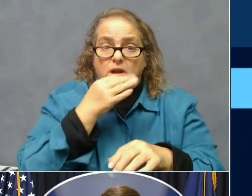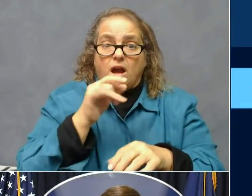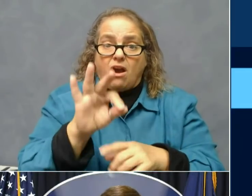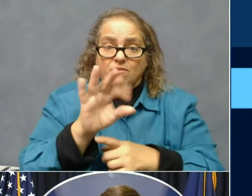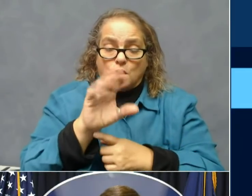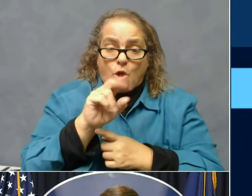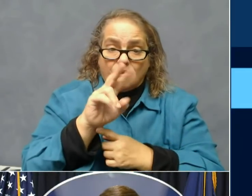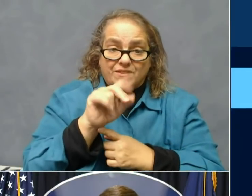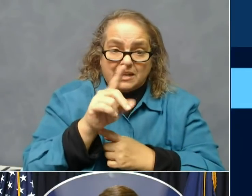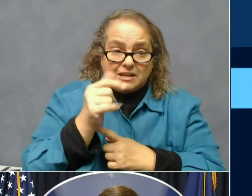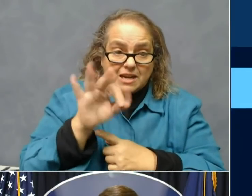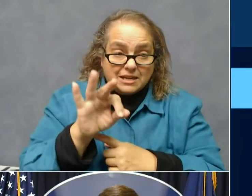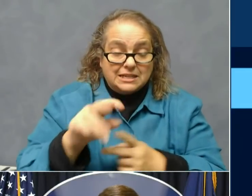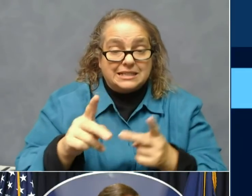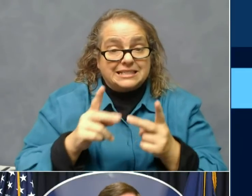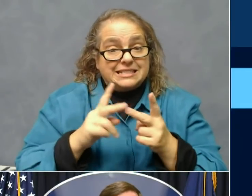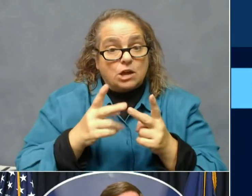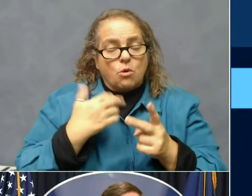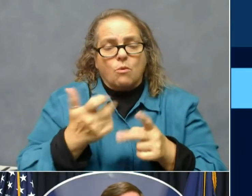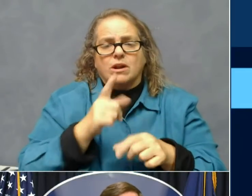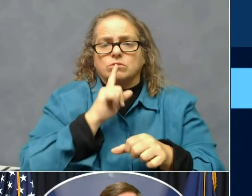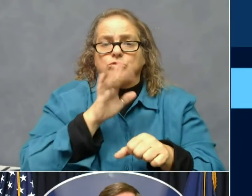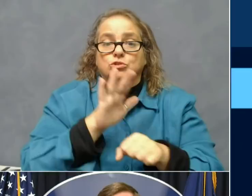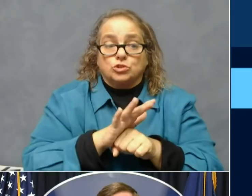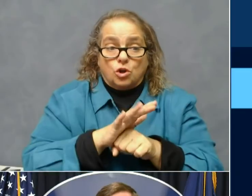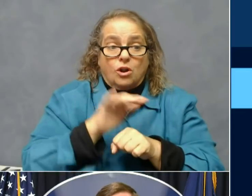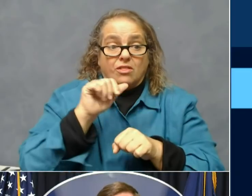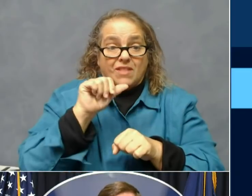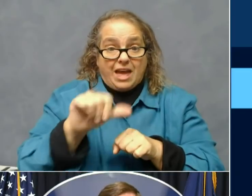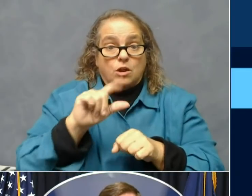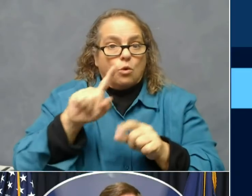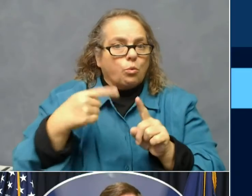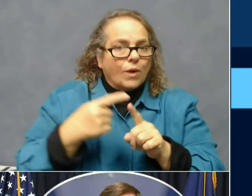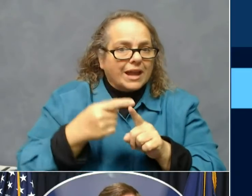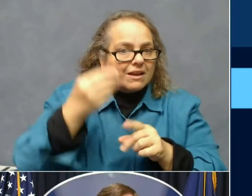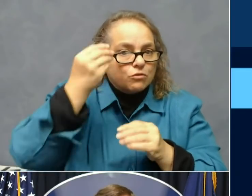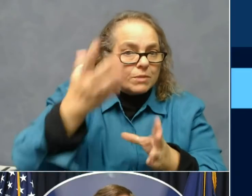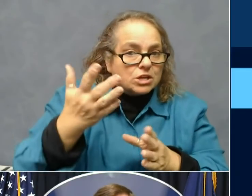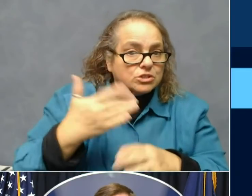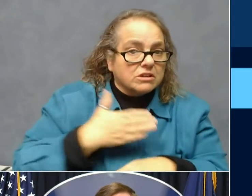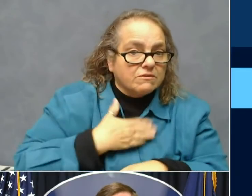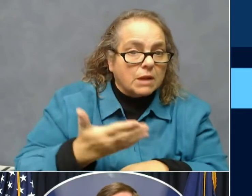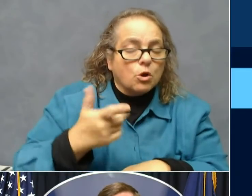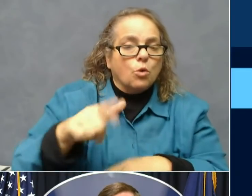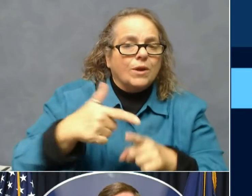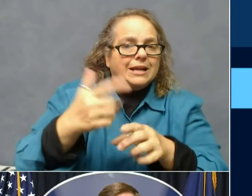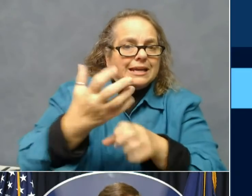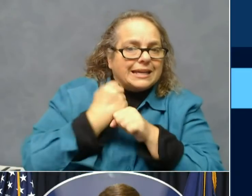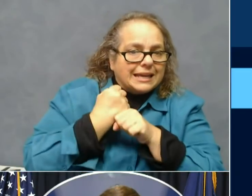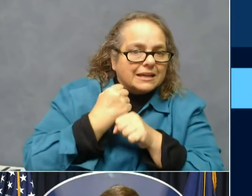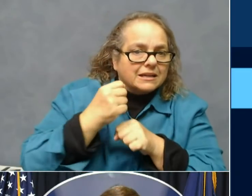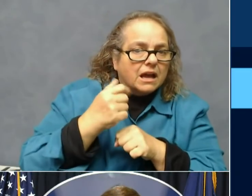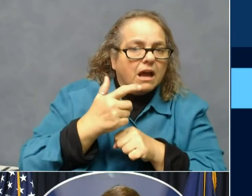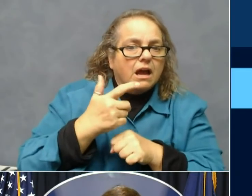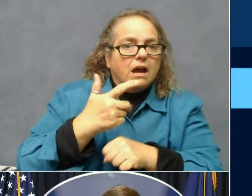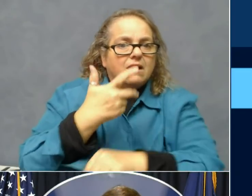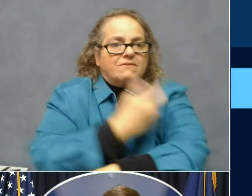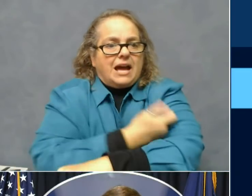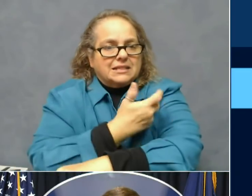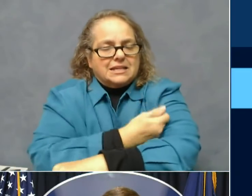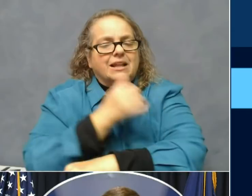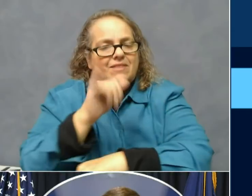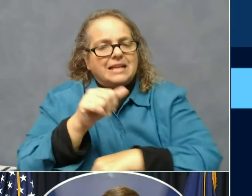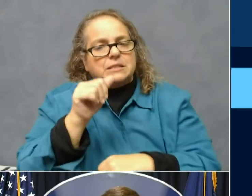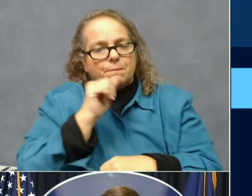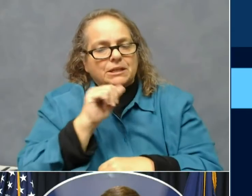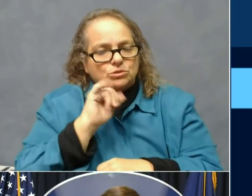ensure understanding of the phased rollout of the vaccine when that information is available. And that requires patience too.